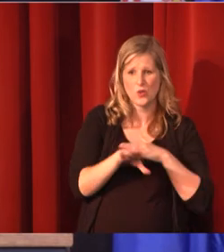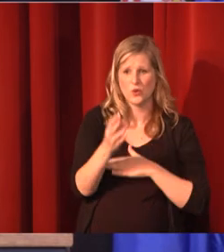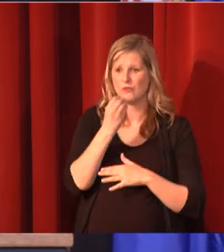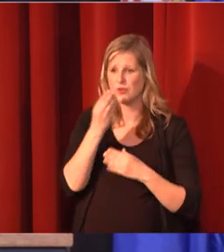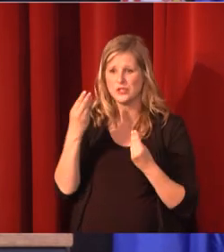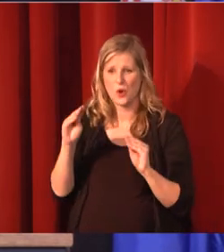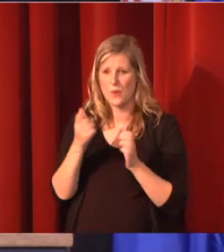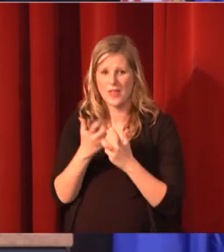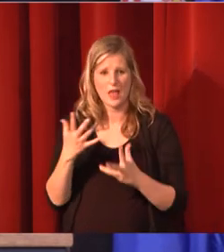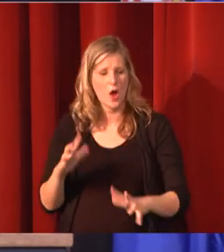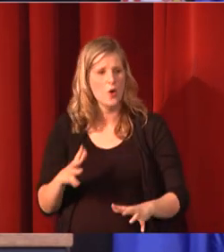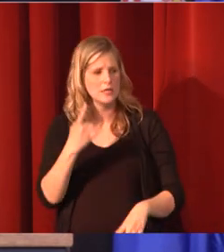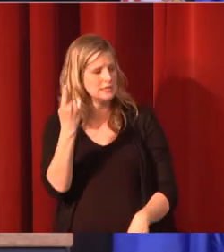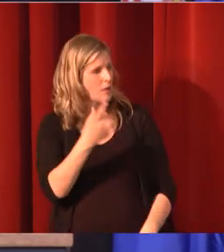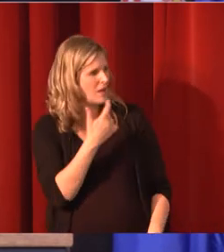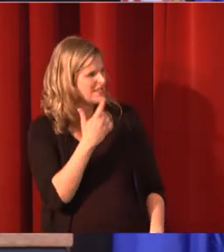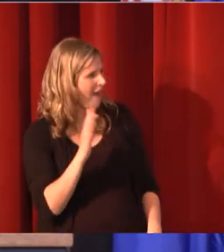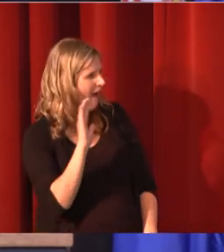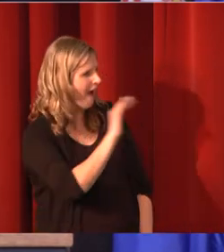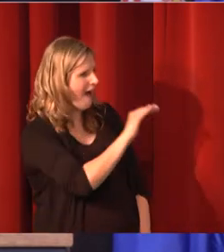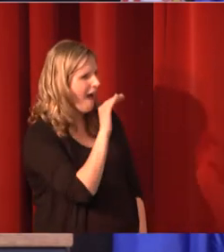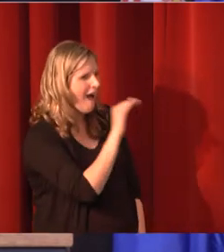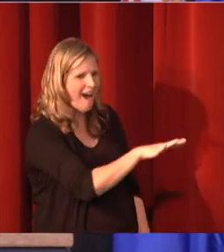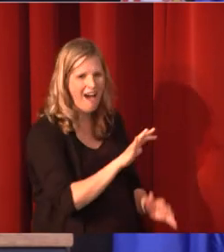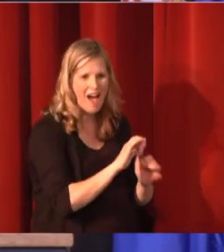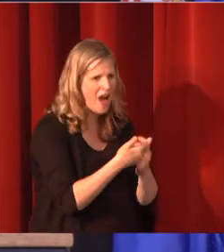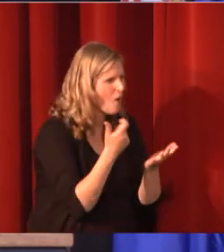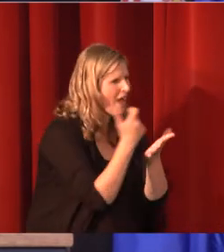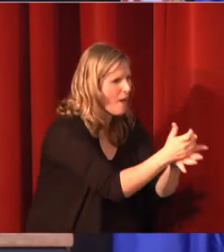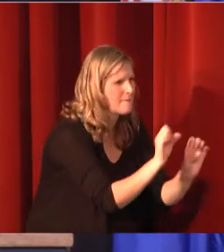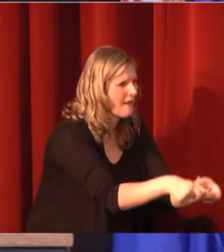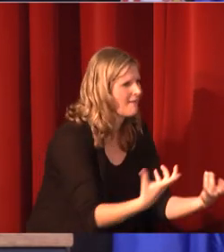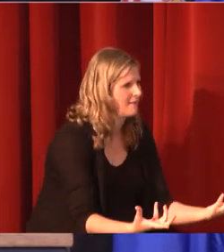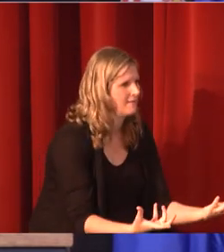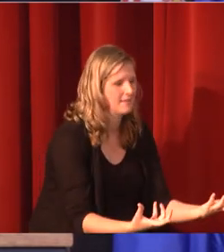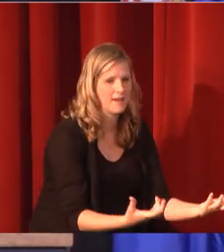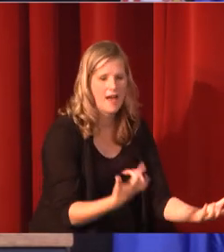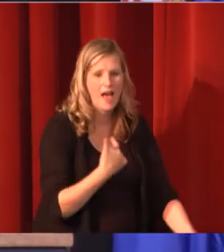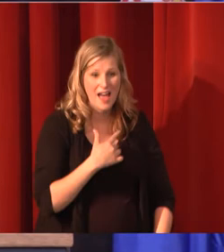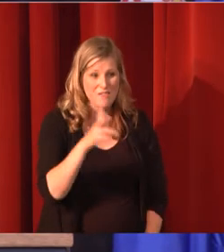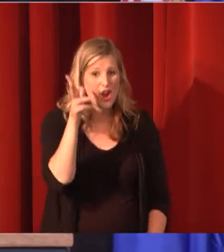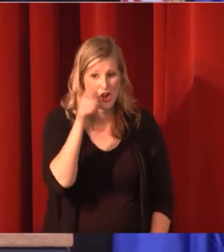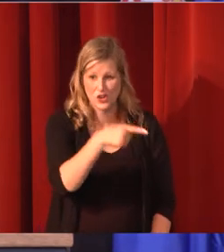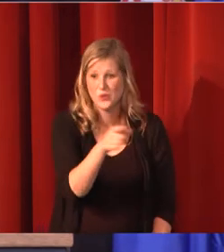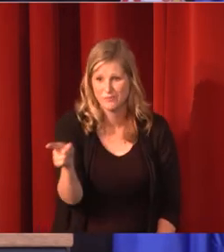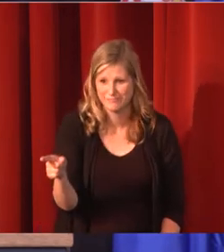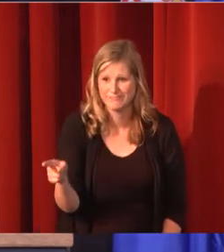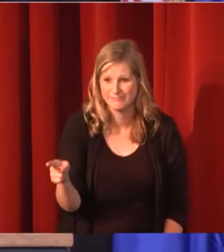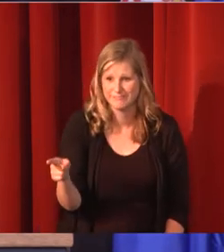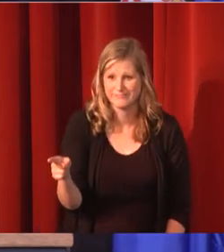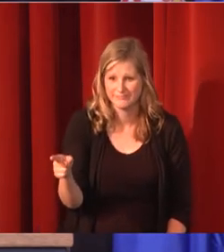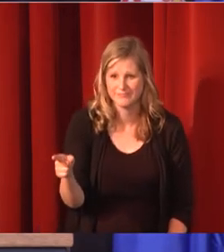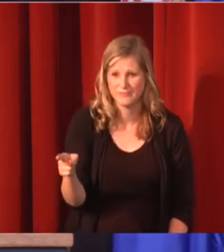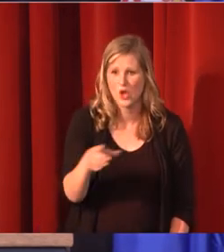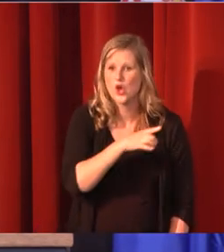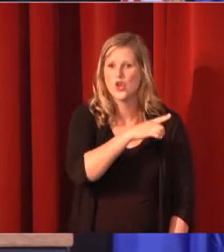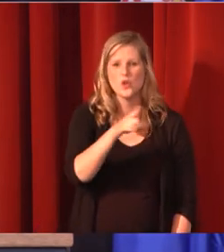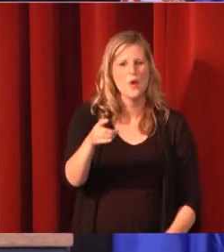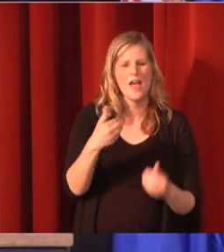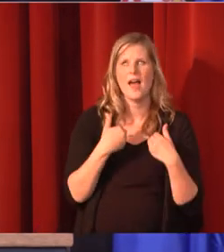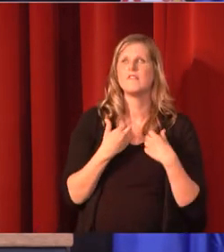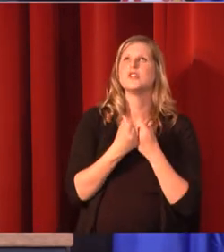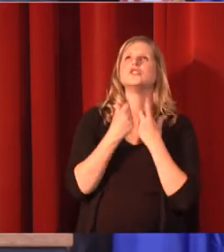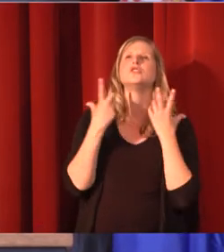without someone stopping us to ask how they can help I've heard you loud and clear you have more to offer